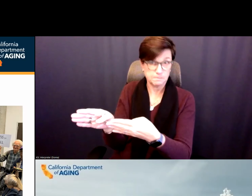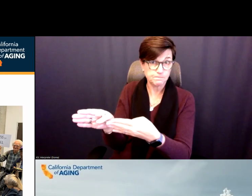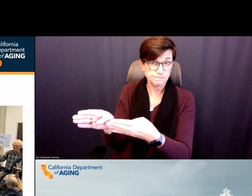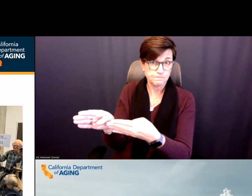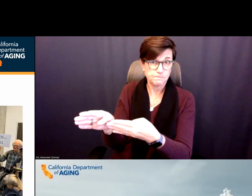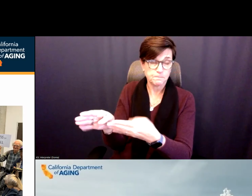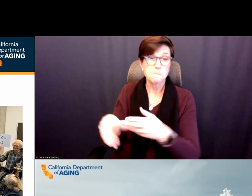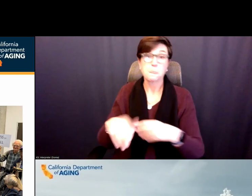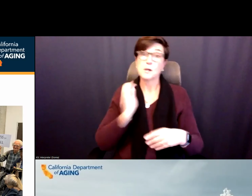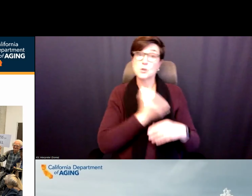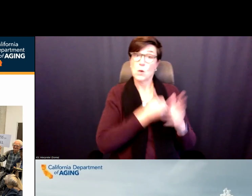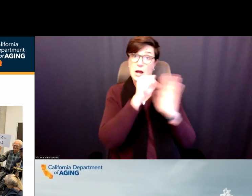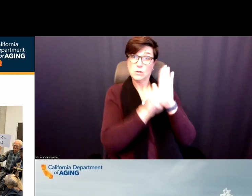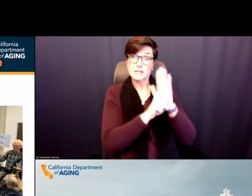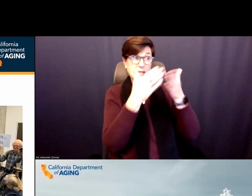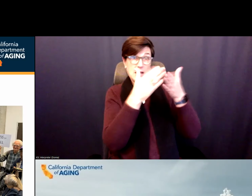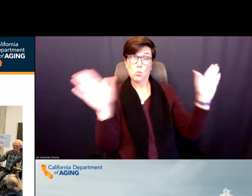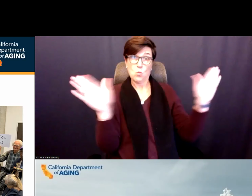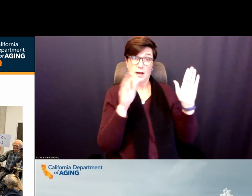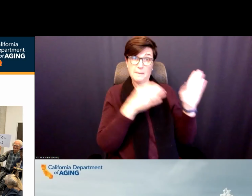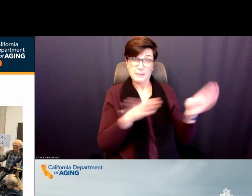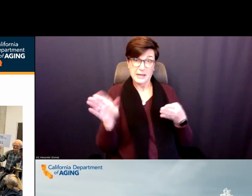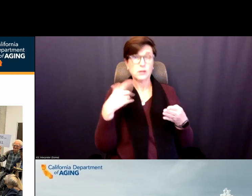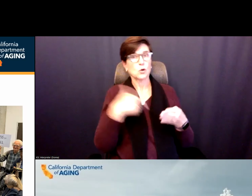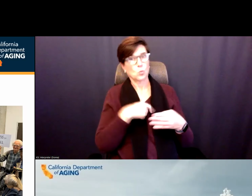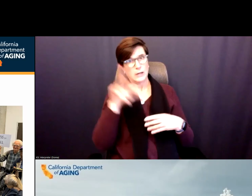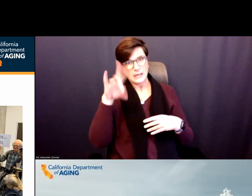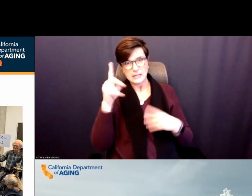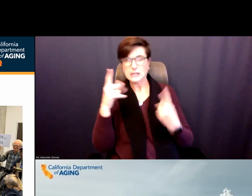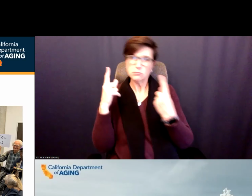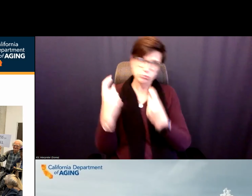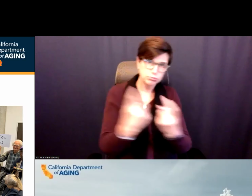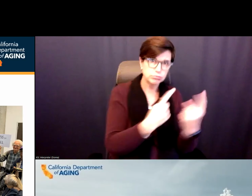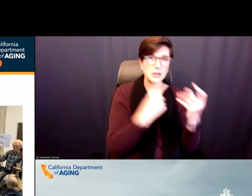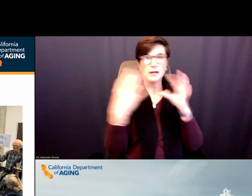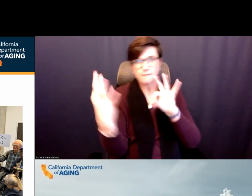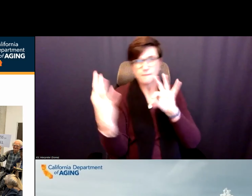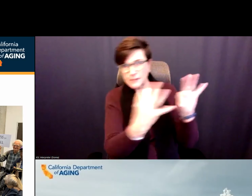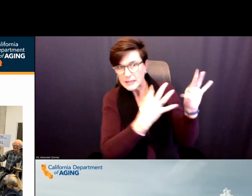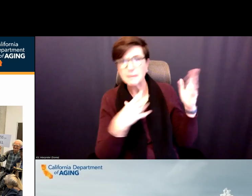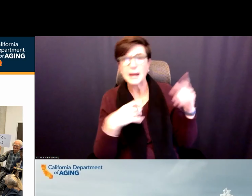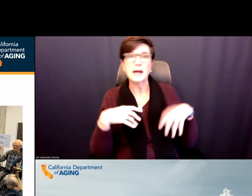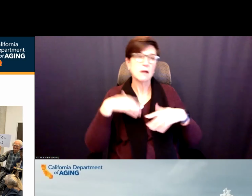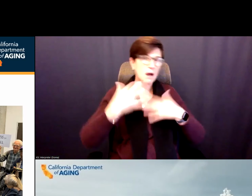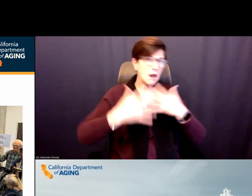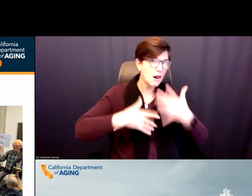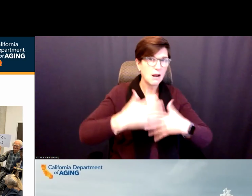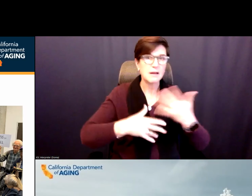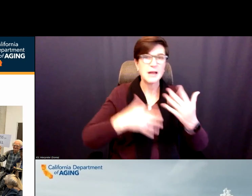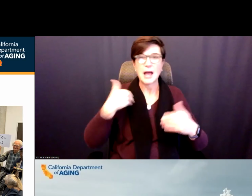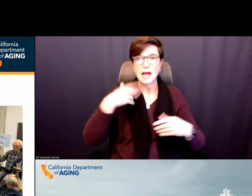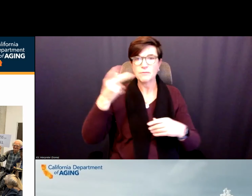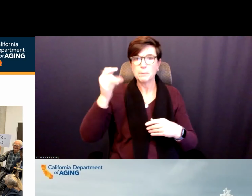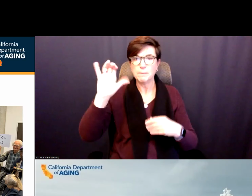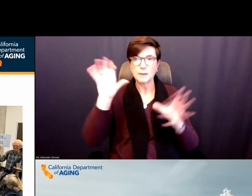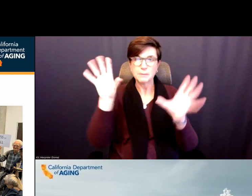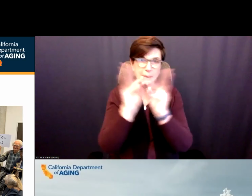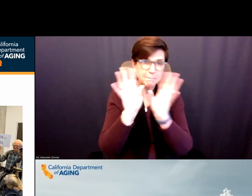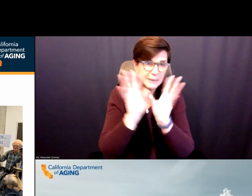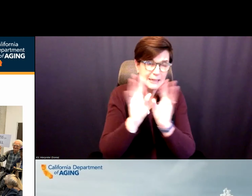feedback on how best to create a master plan for our state. And we did that through public participation in